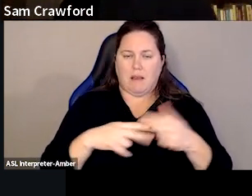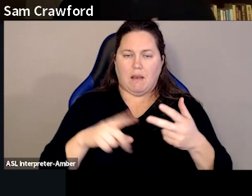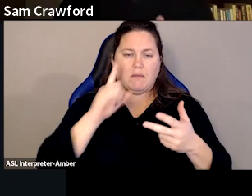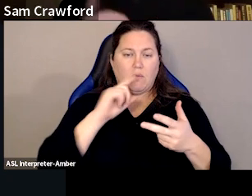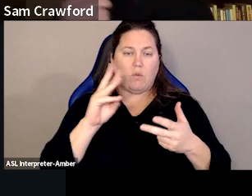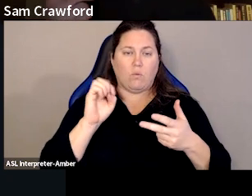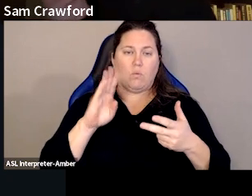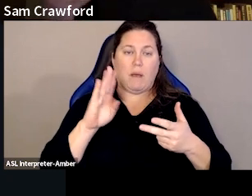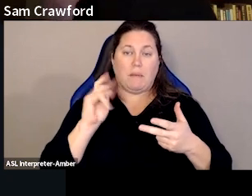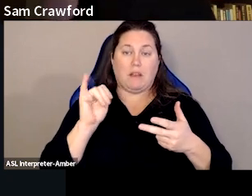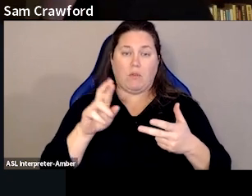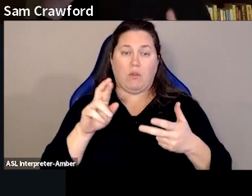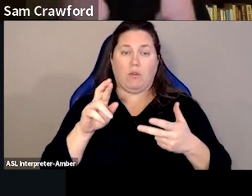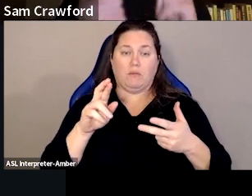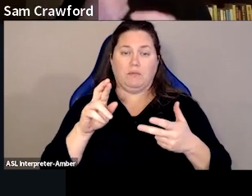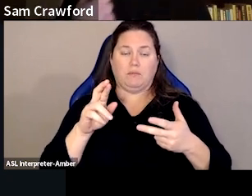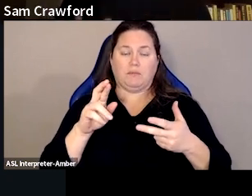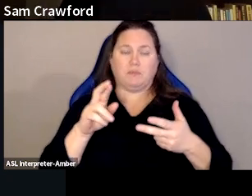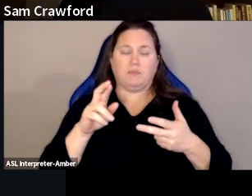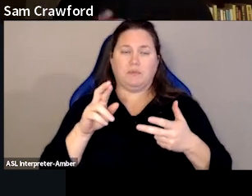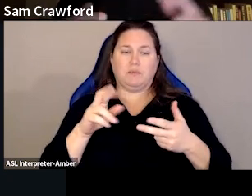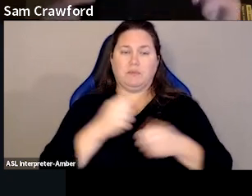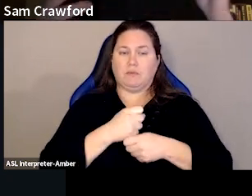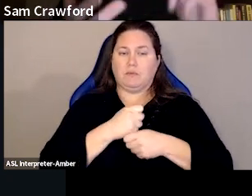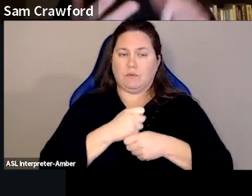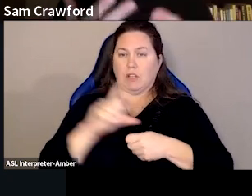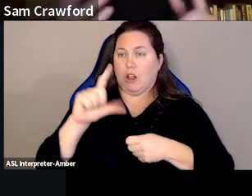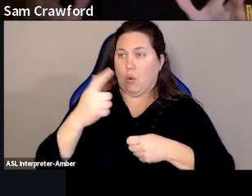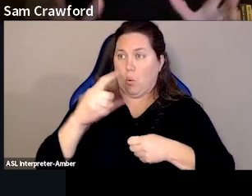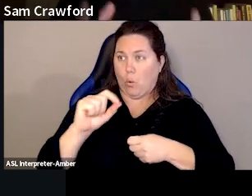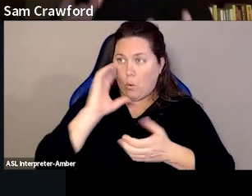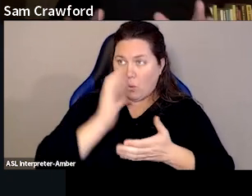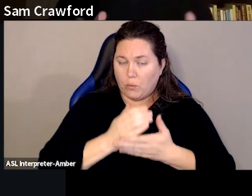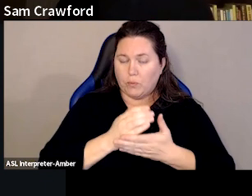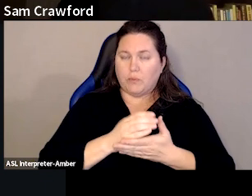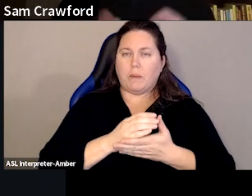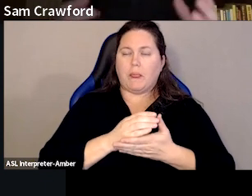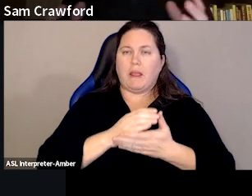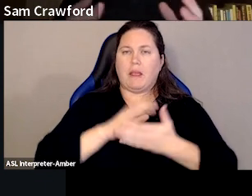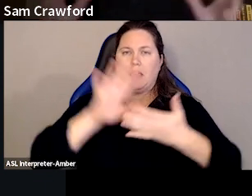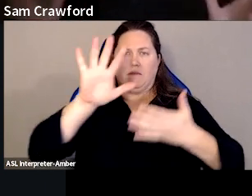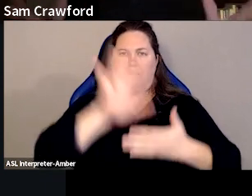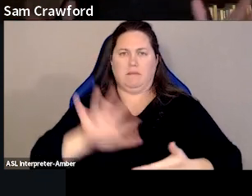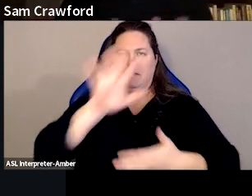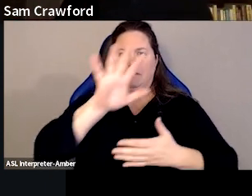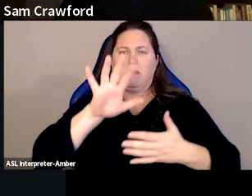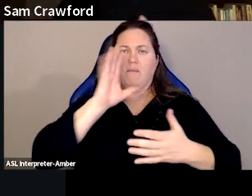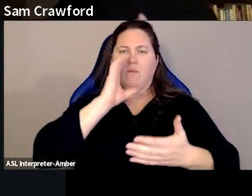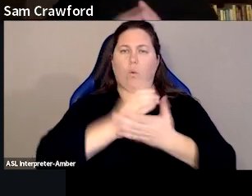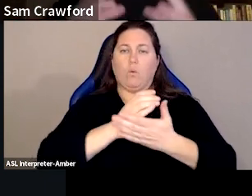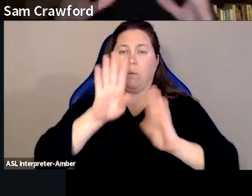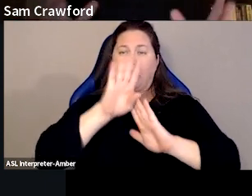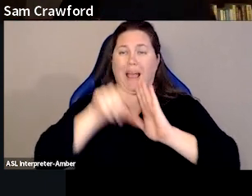this. It allows you to create logos. If you need to remove busy backgrounds from photos, edit those